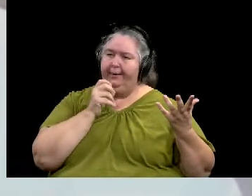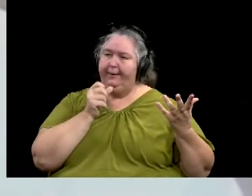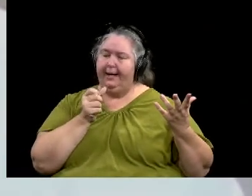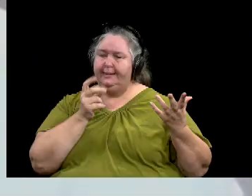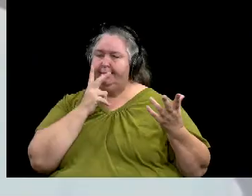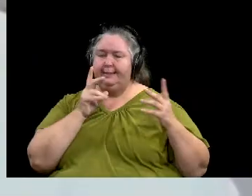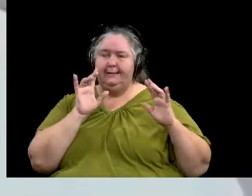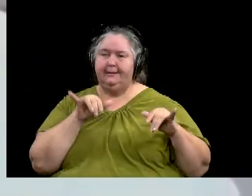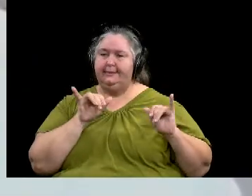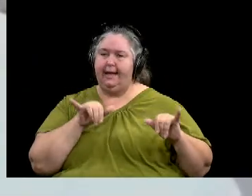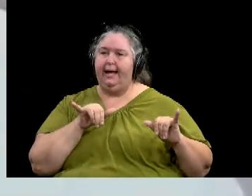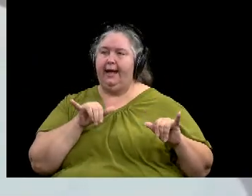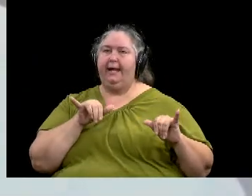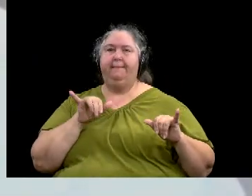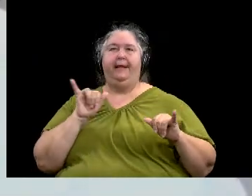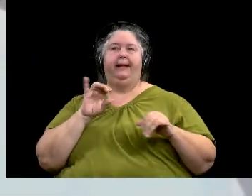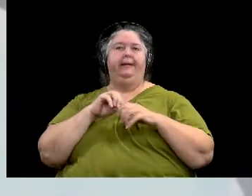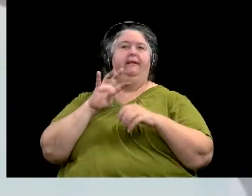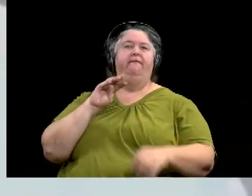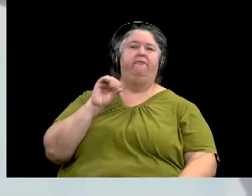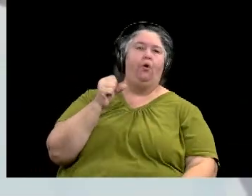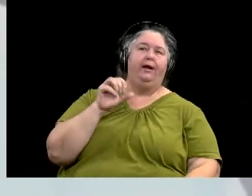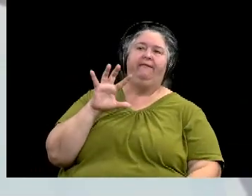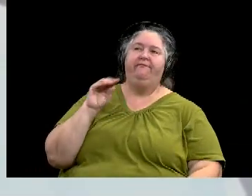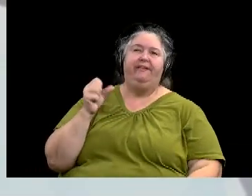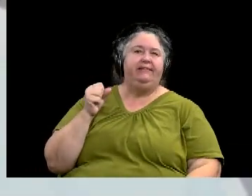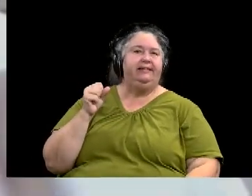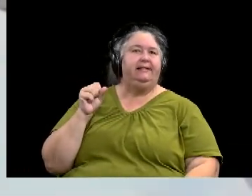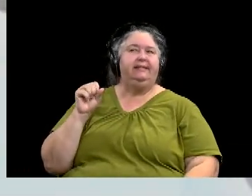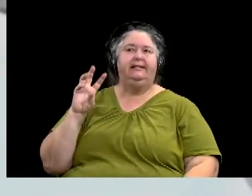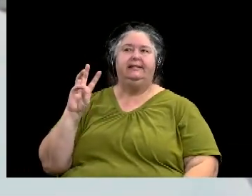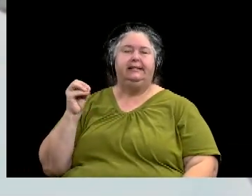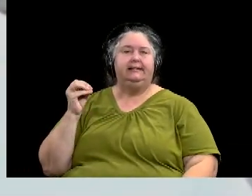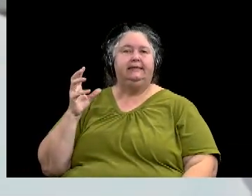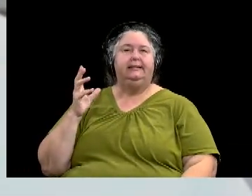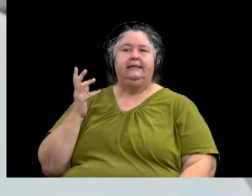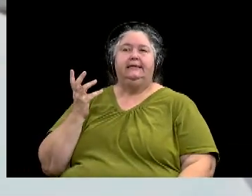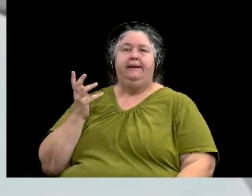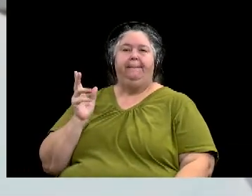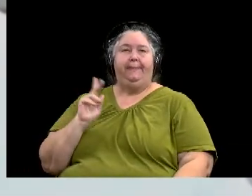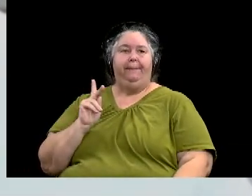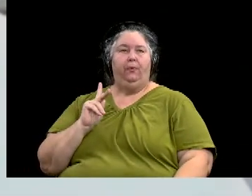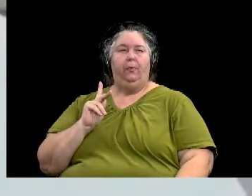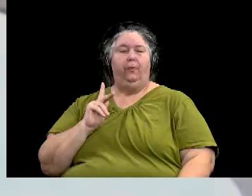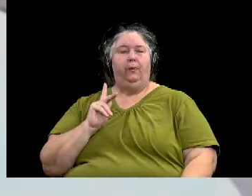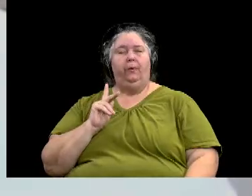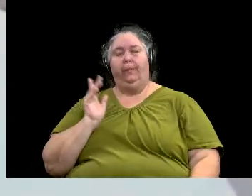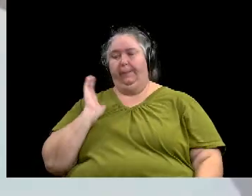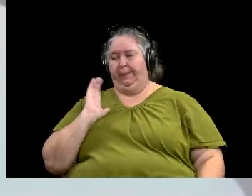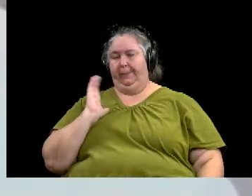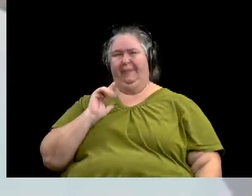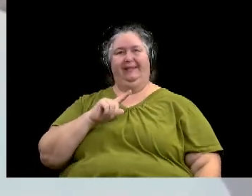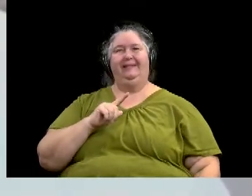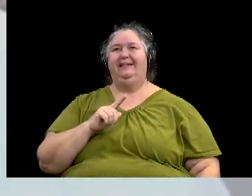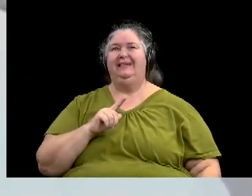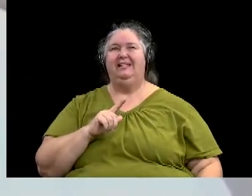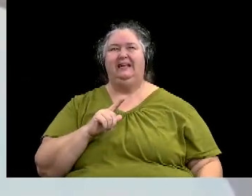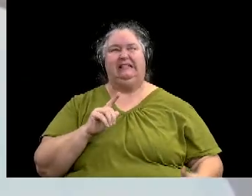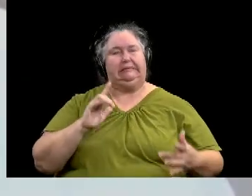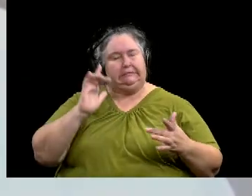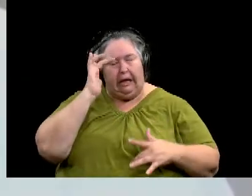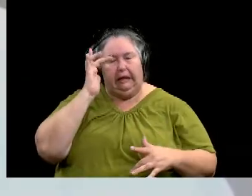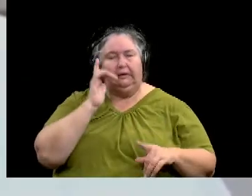60s, when people were so much sicker from diseases that have now been largely